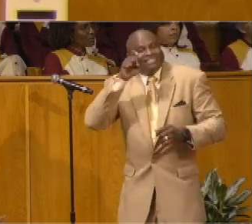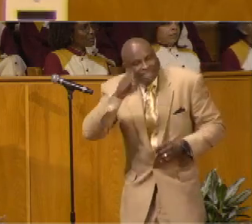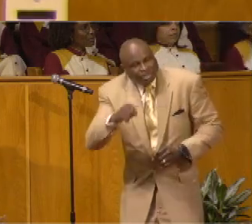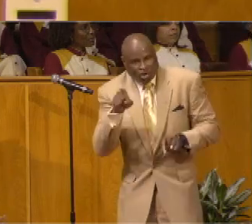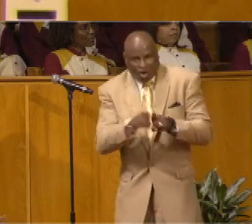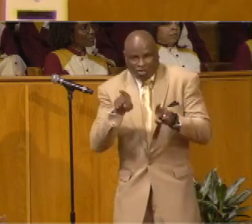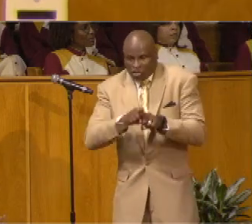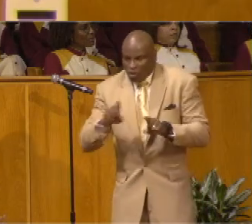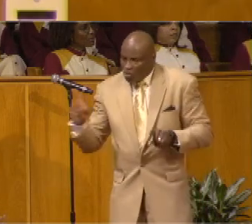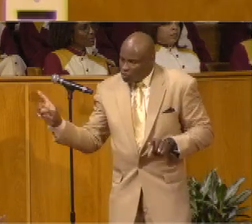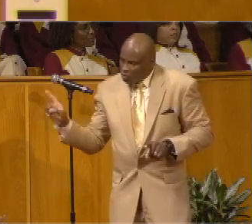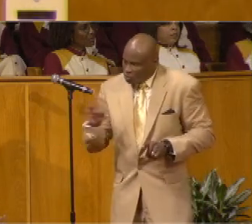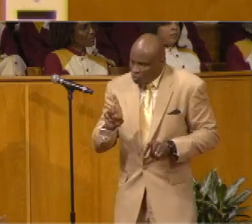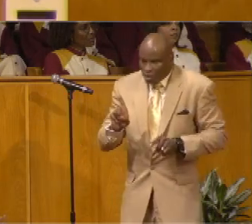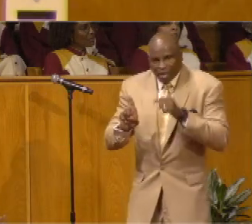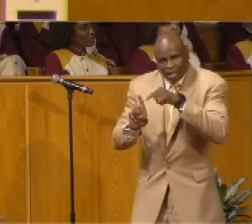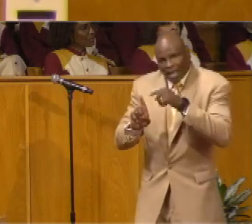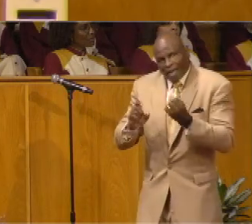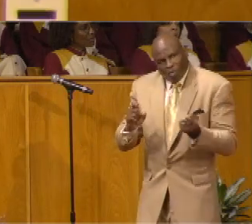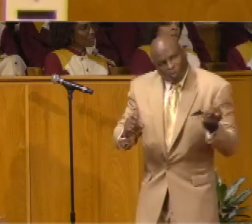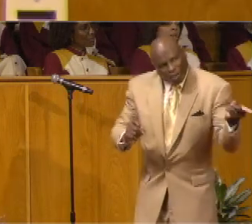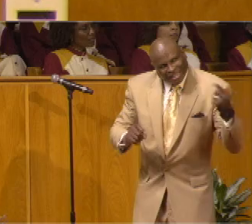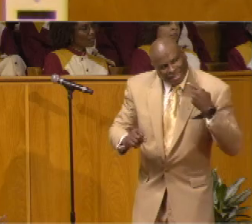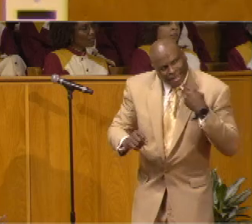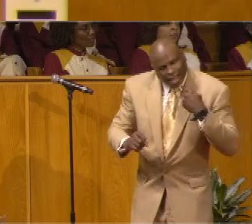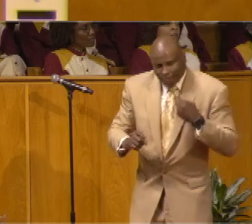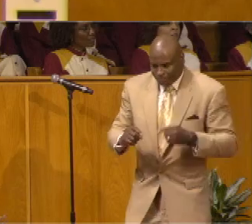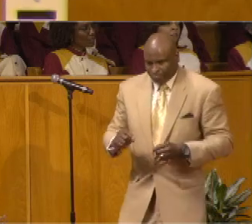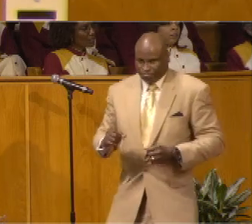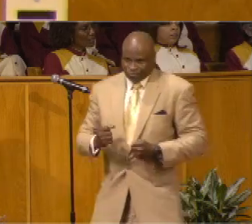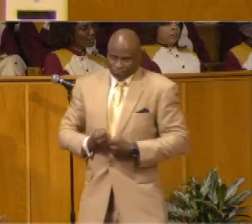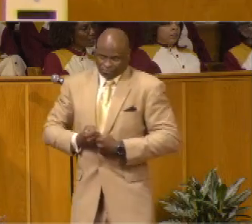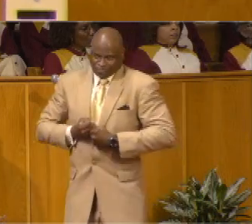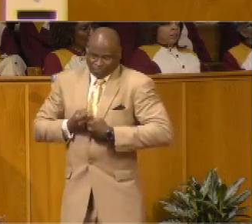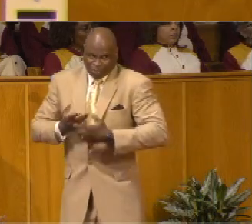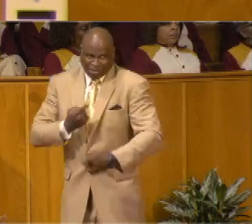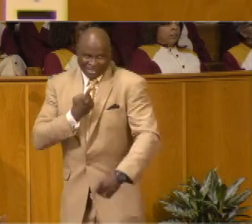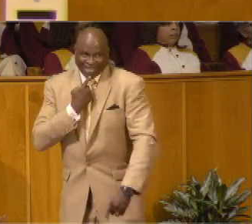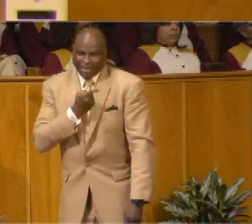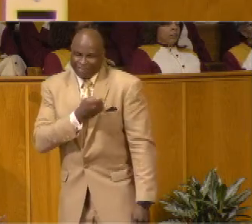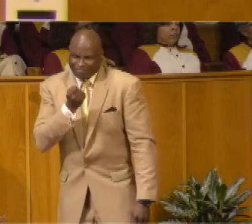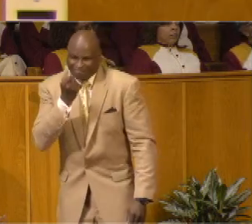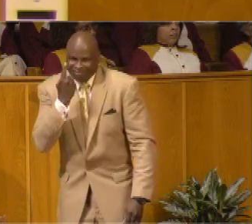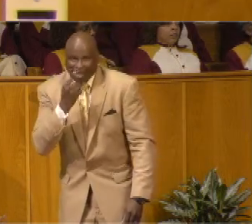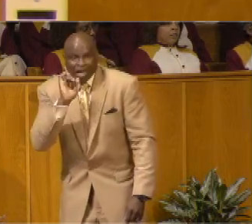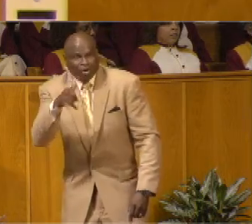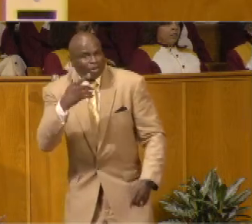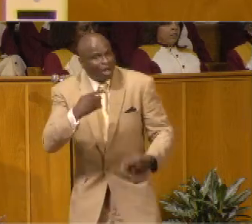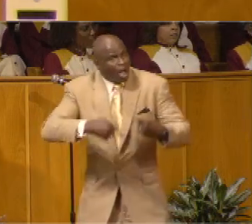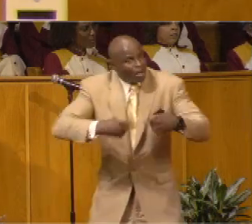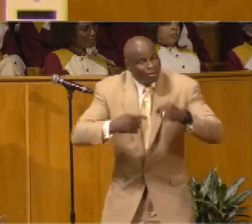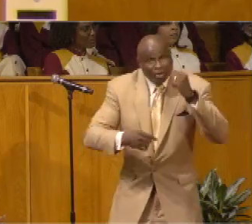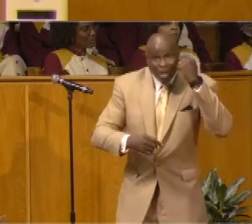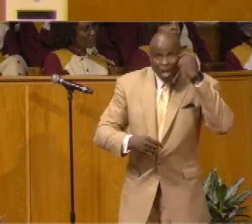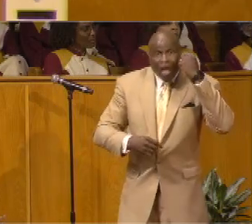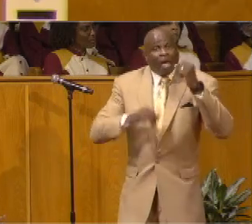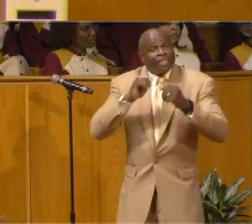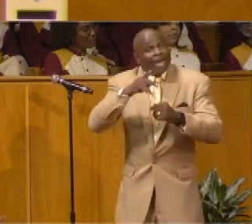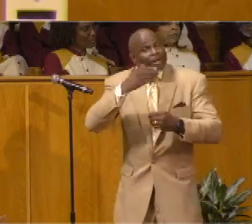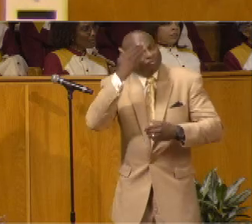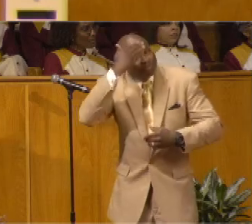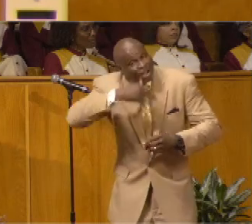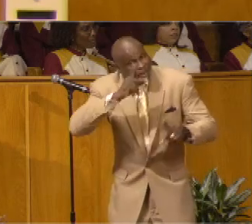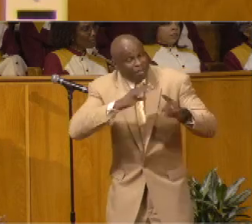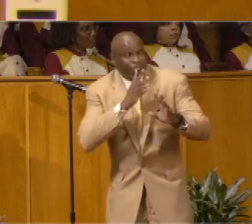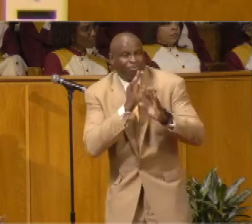to also be interpretation. As a matter of fact, one could argue that public